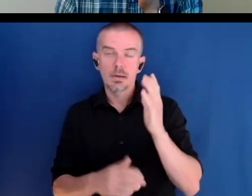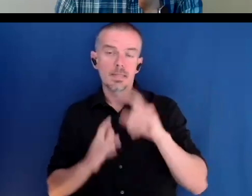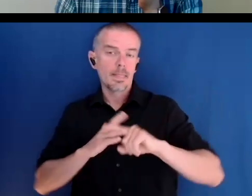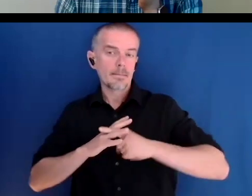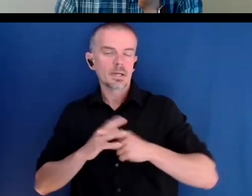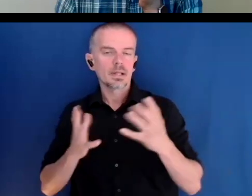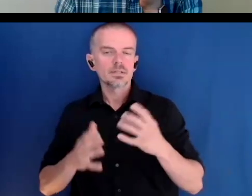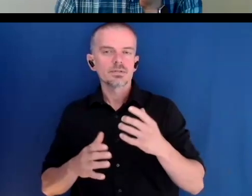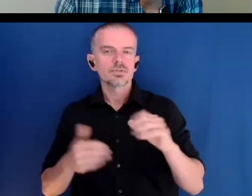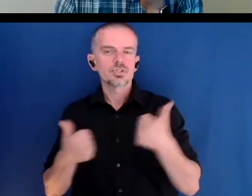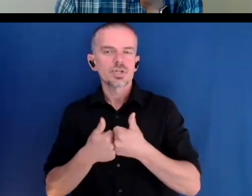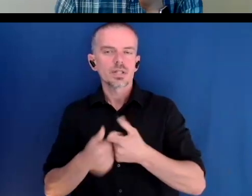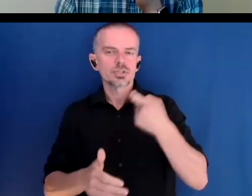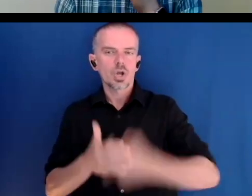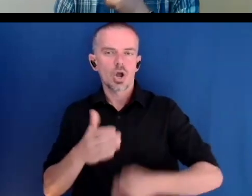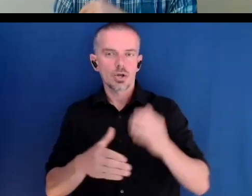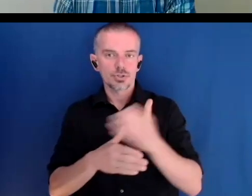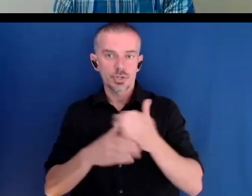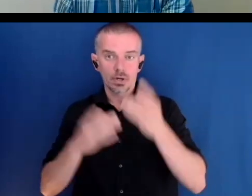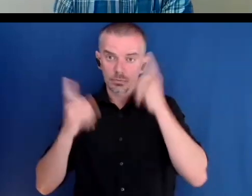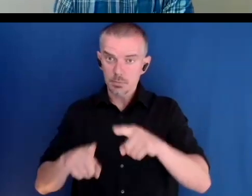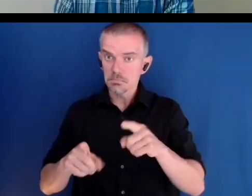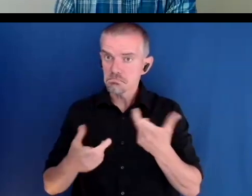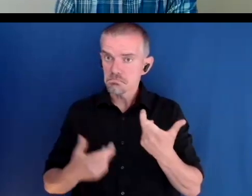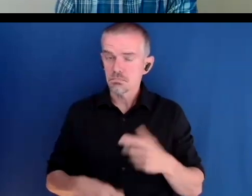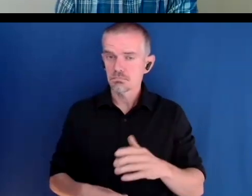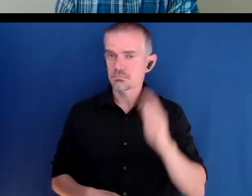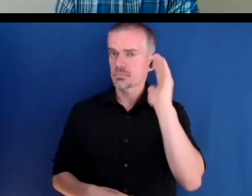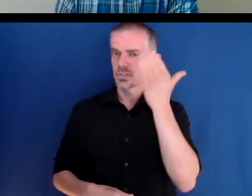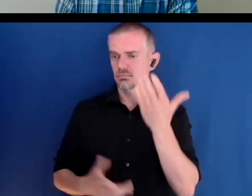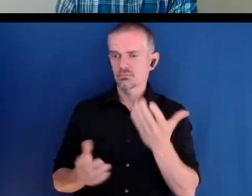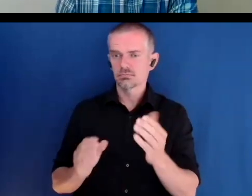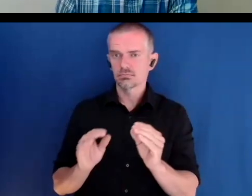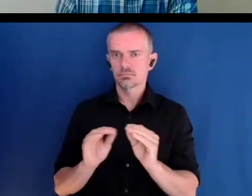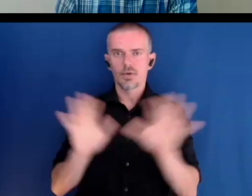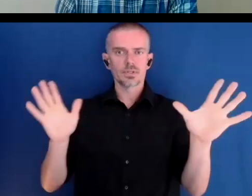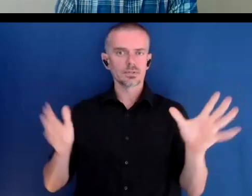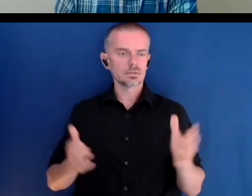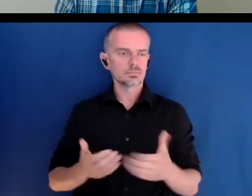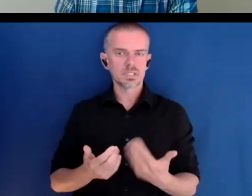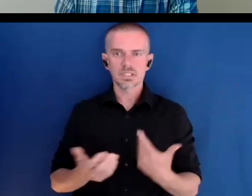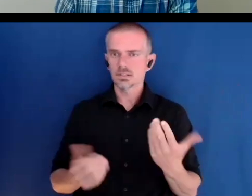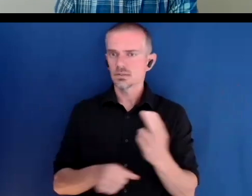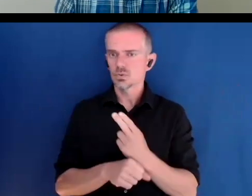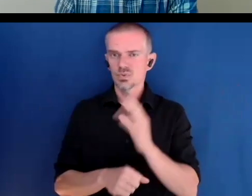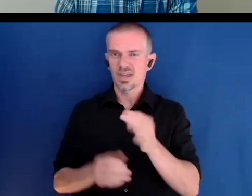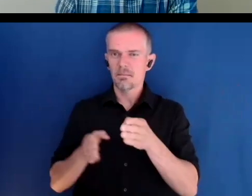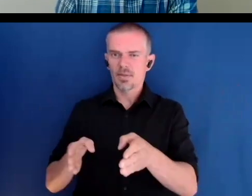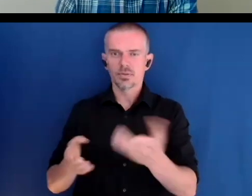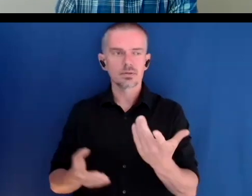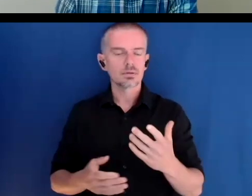cost share agreements. Seemed like a pretty straightforward tool, helped us get people on the